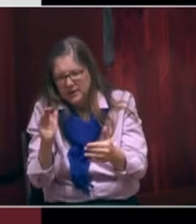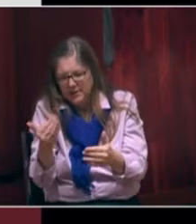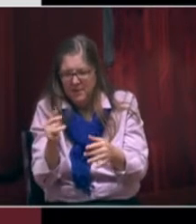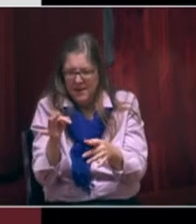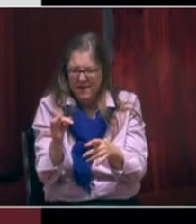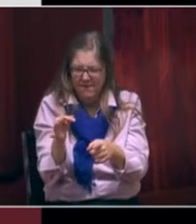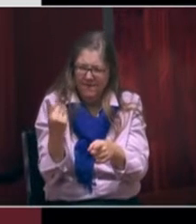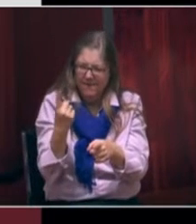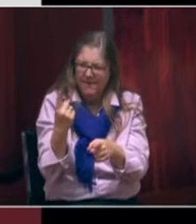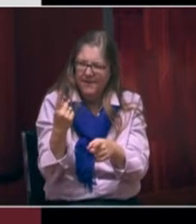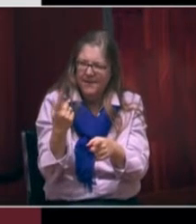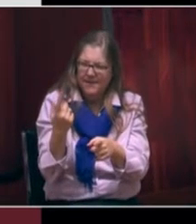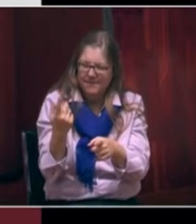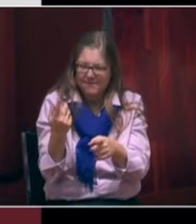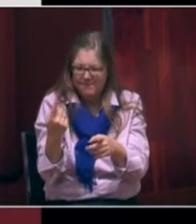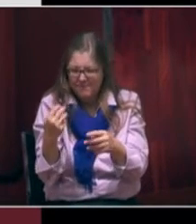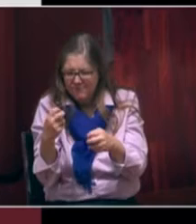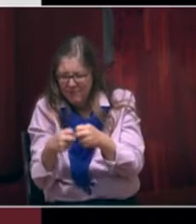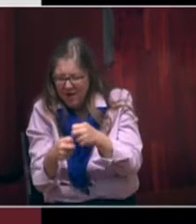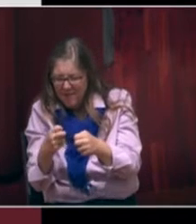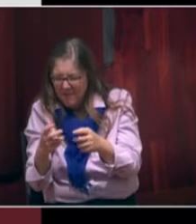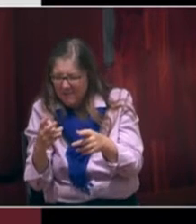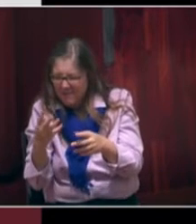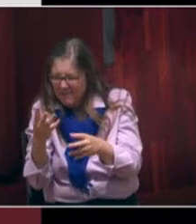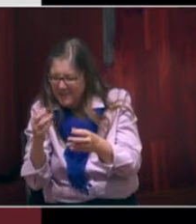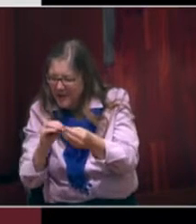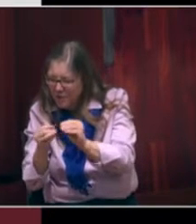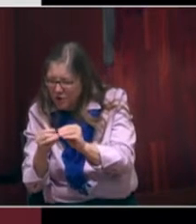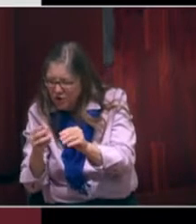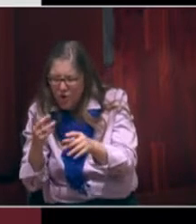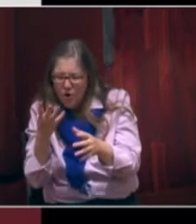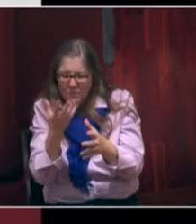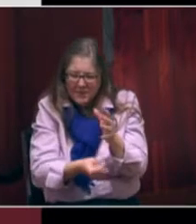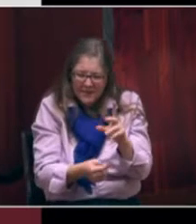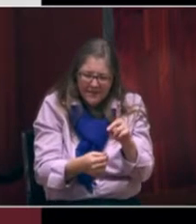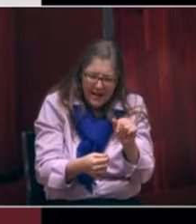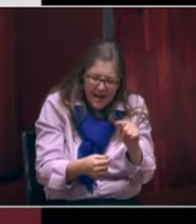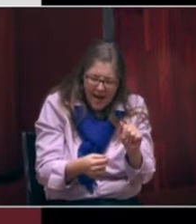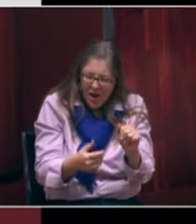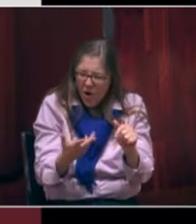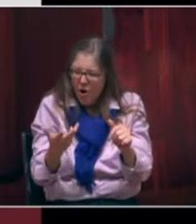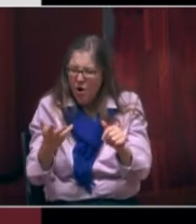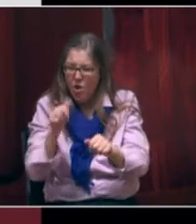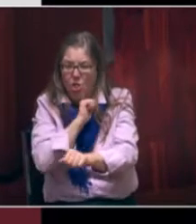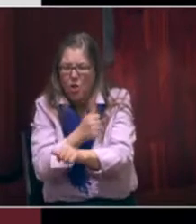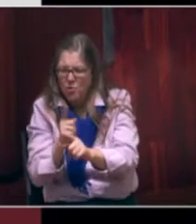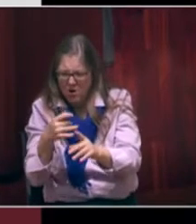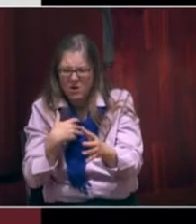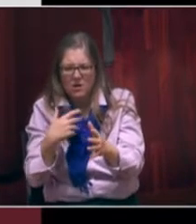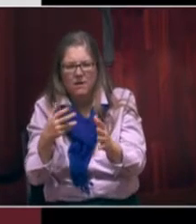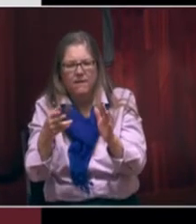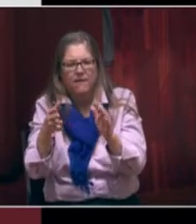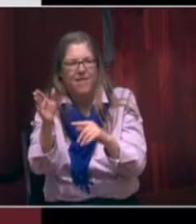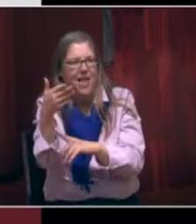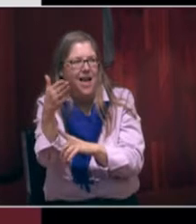of math problem or missing some data or an invalid disposal authority, and we have